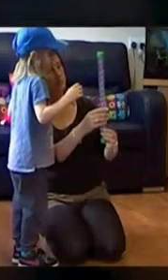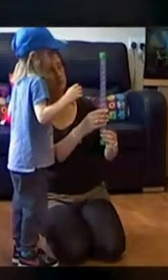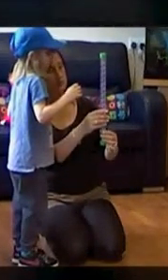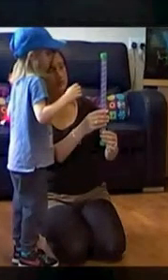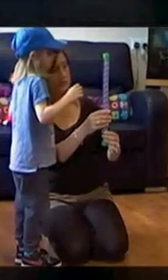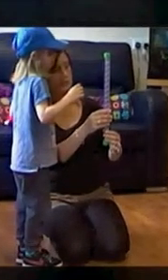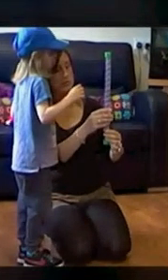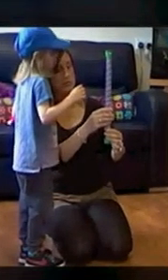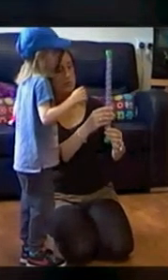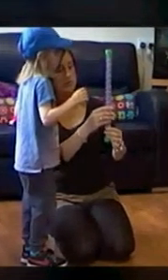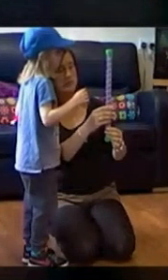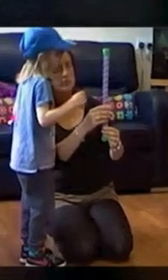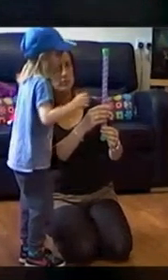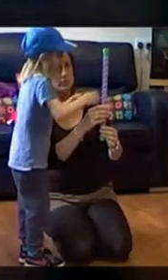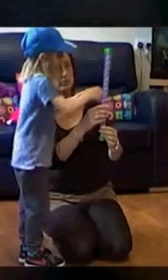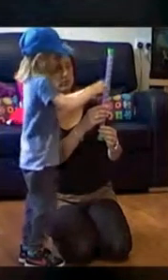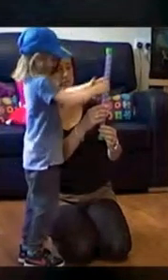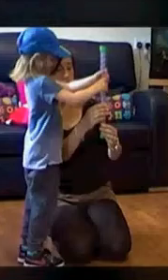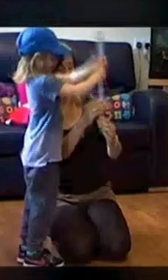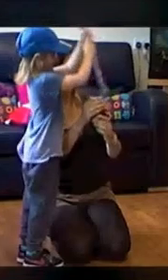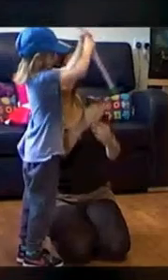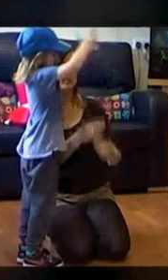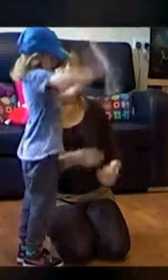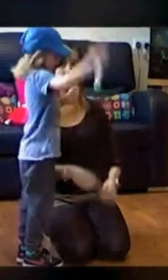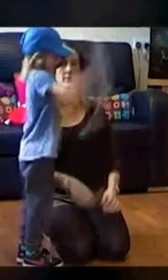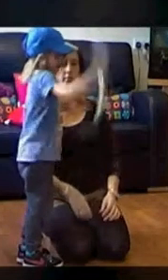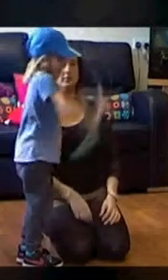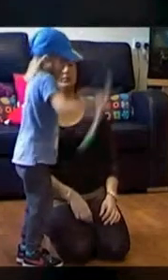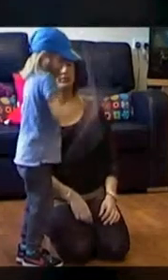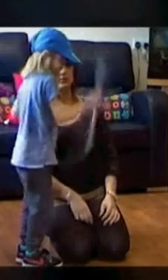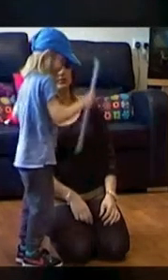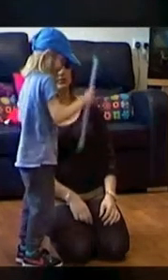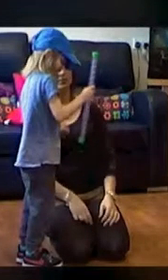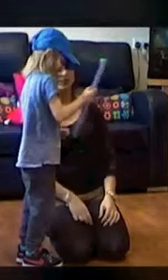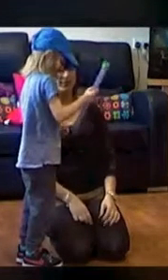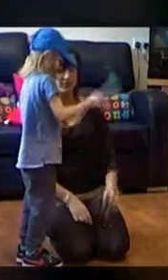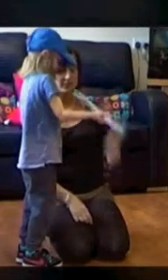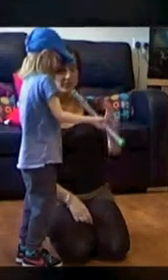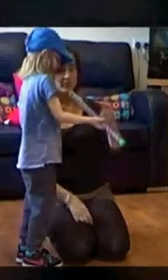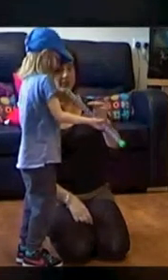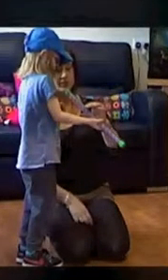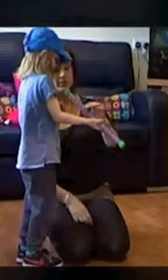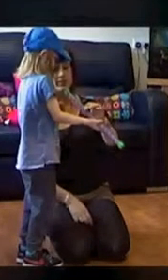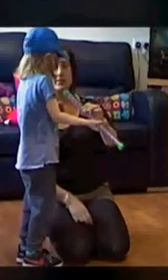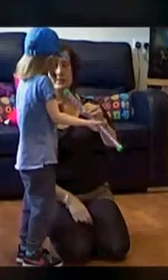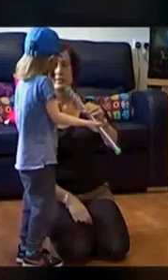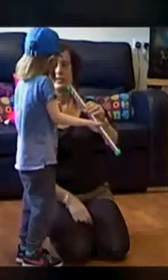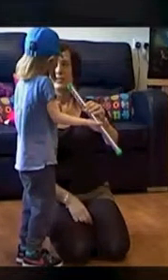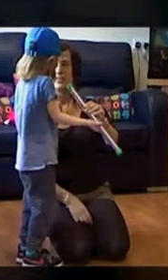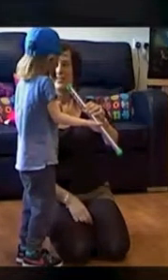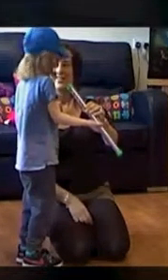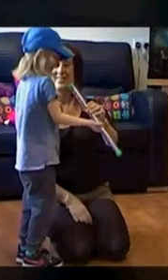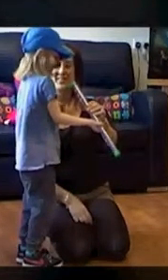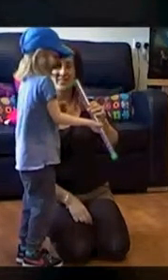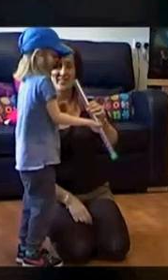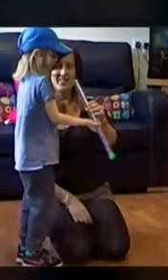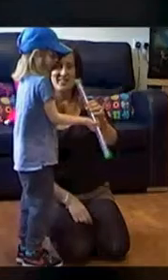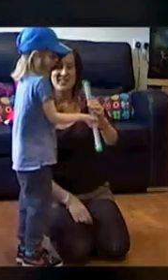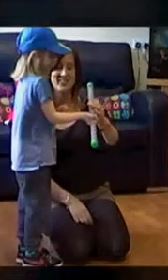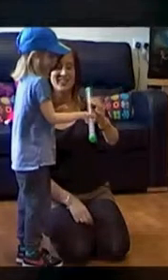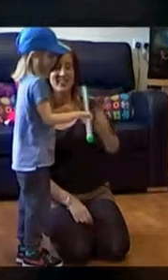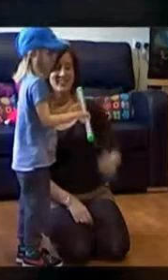Ready? Big jump. Can you jump up and catch them? Oh, I'm ripping it. Oh, look at that. Oh, well done. Brilliant. Sound motivates and draws